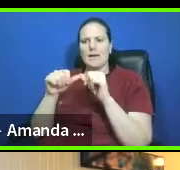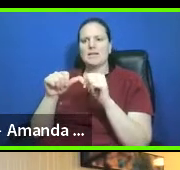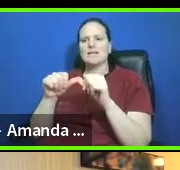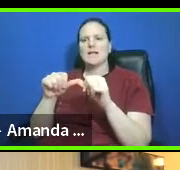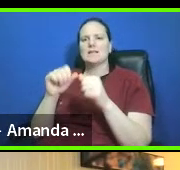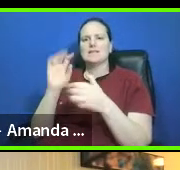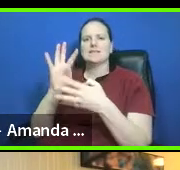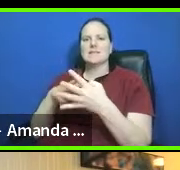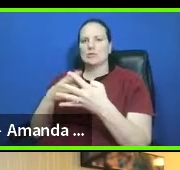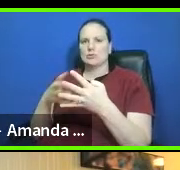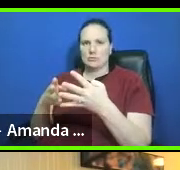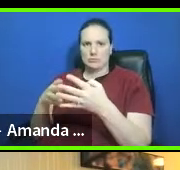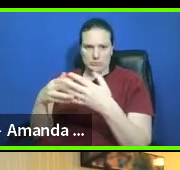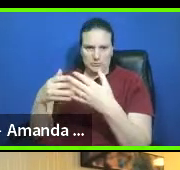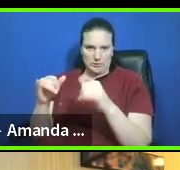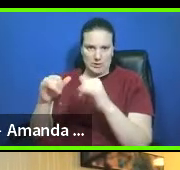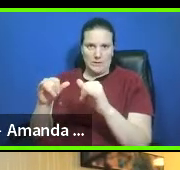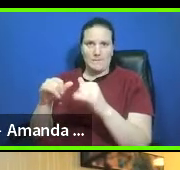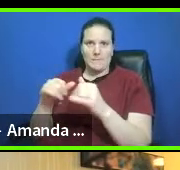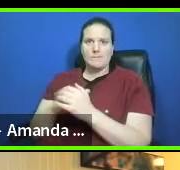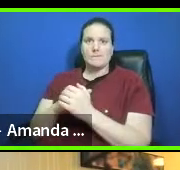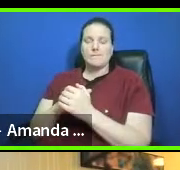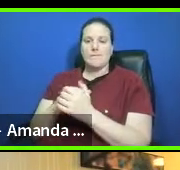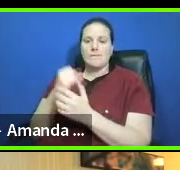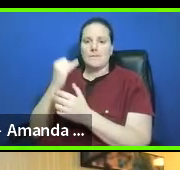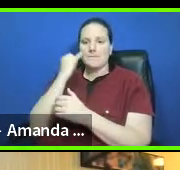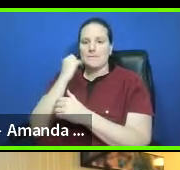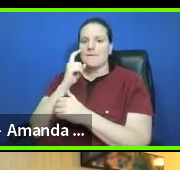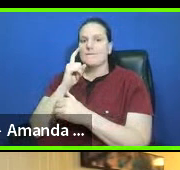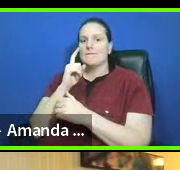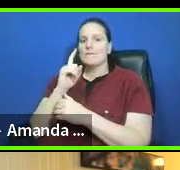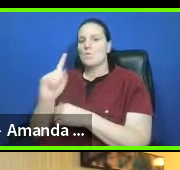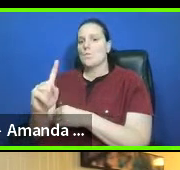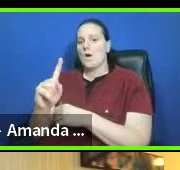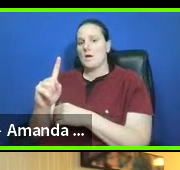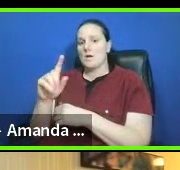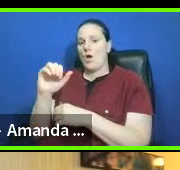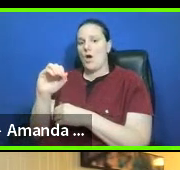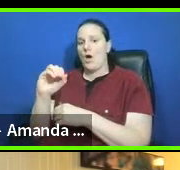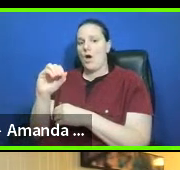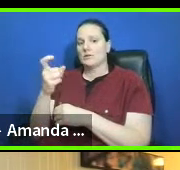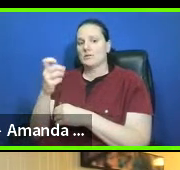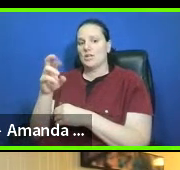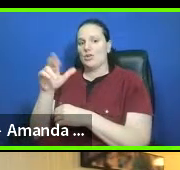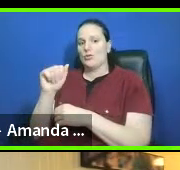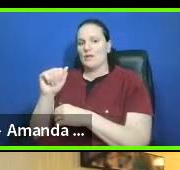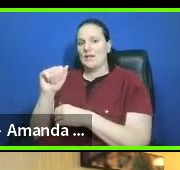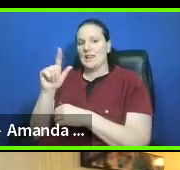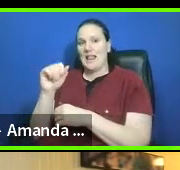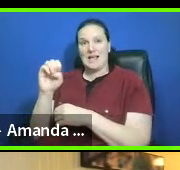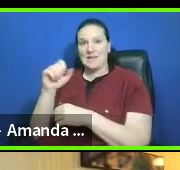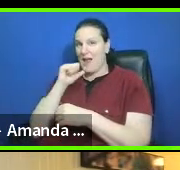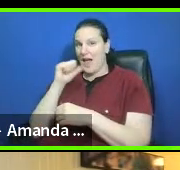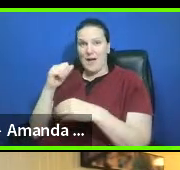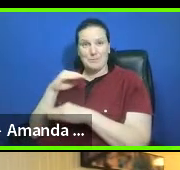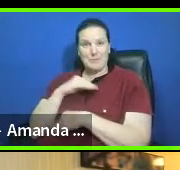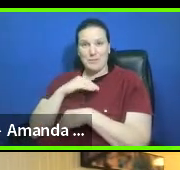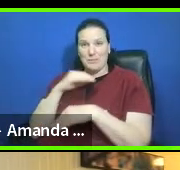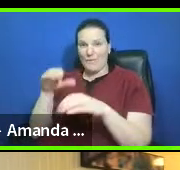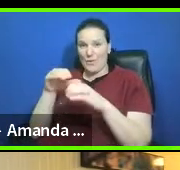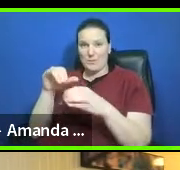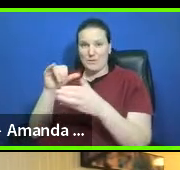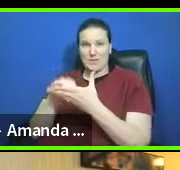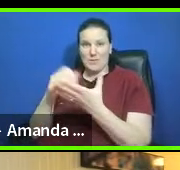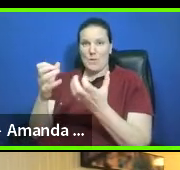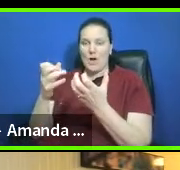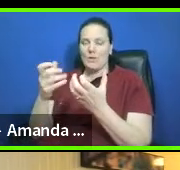And if the single auxiliary lane didn't meet the performance we're looking for, we didn't want to